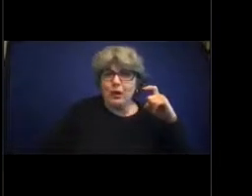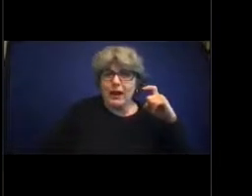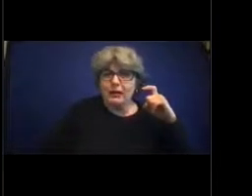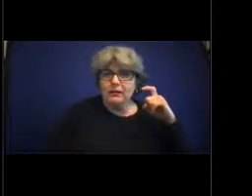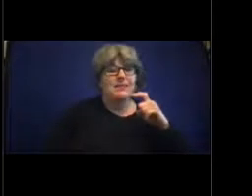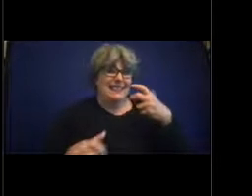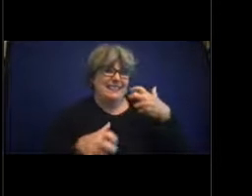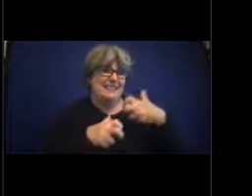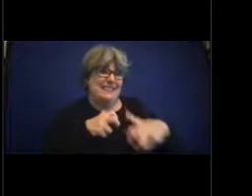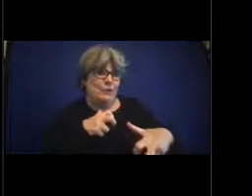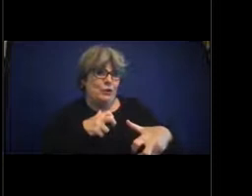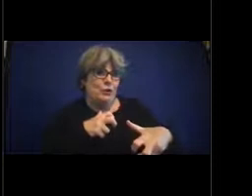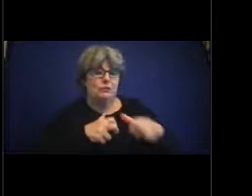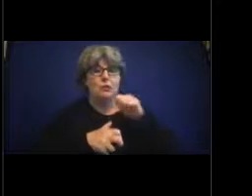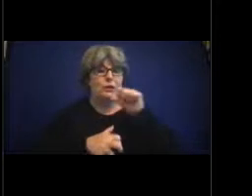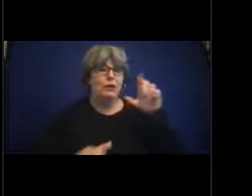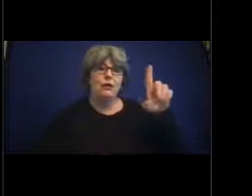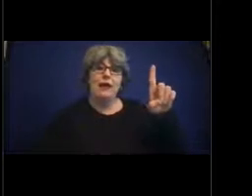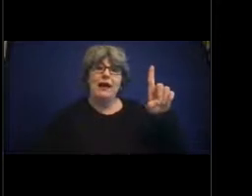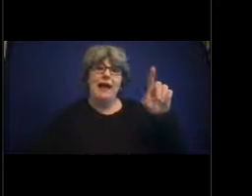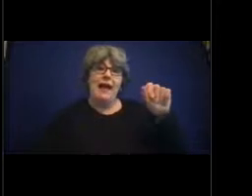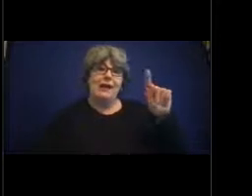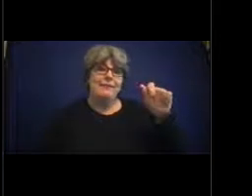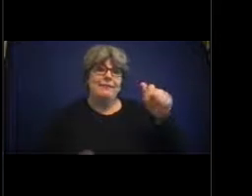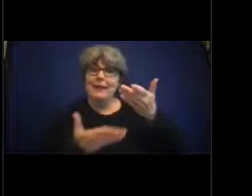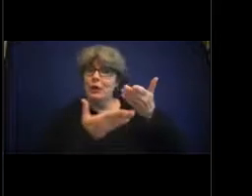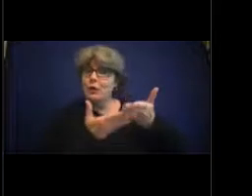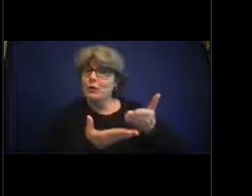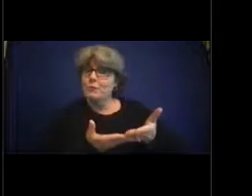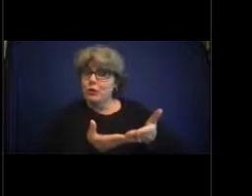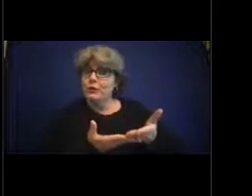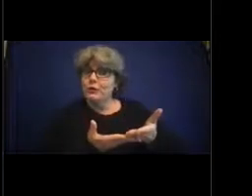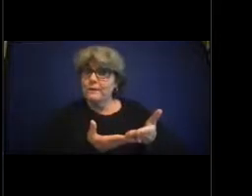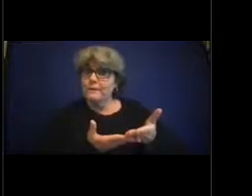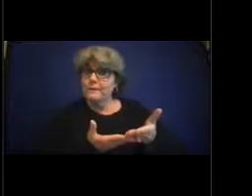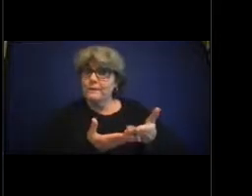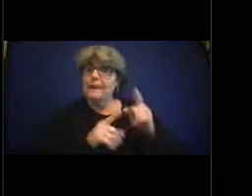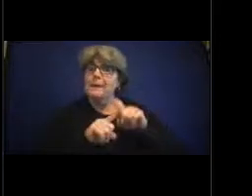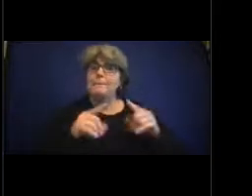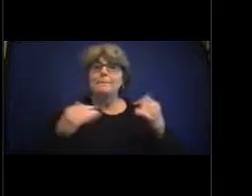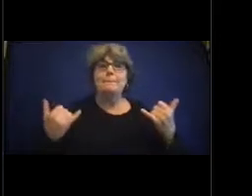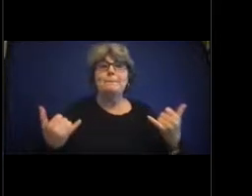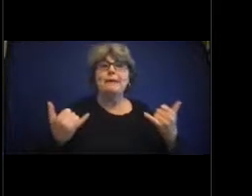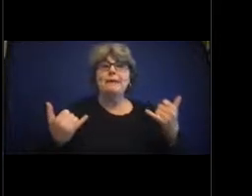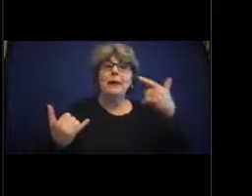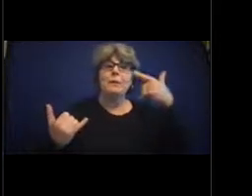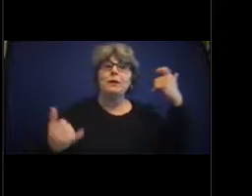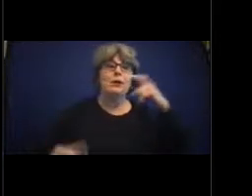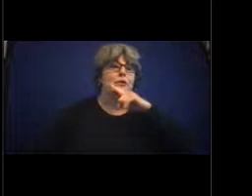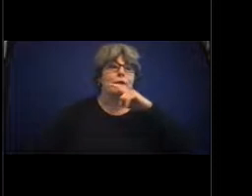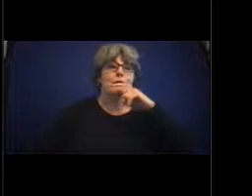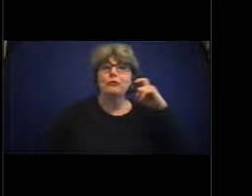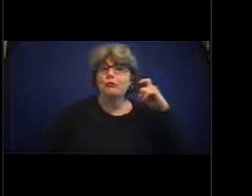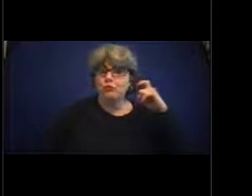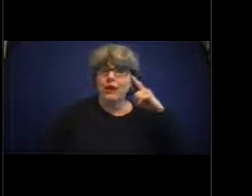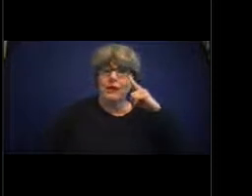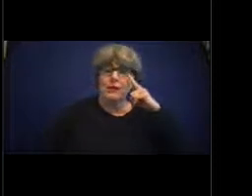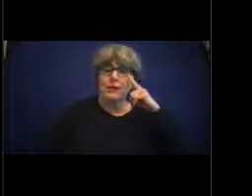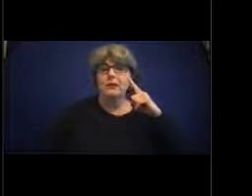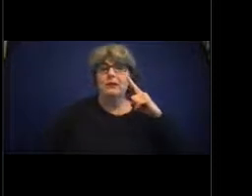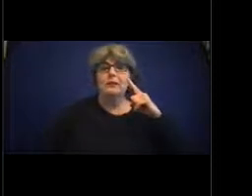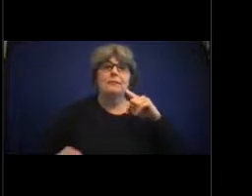difficult because we don't have the data to necessarily do that. But one of the things we're doing, because of drought making